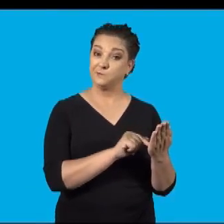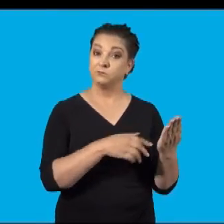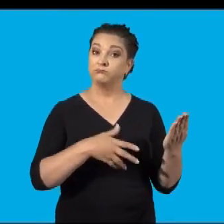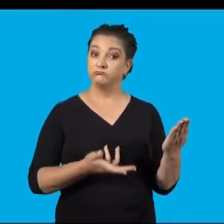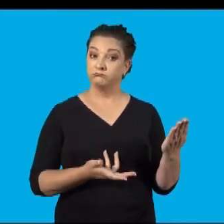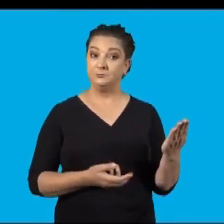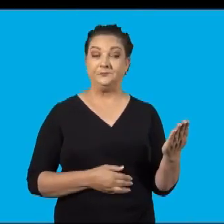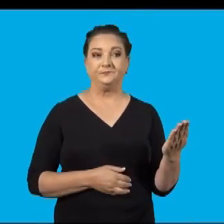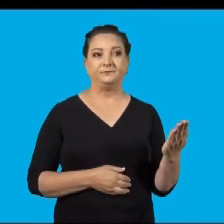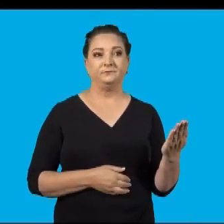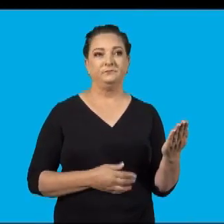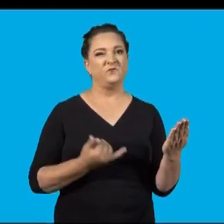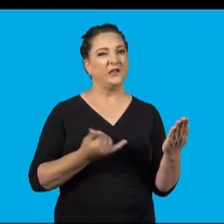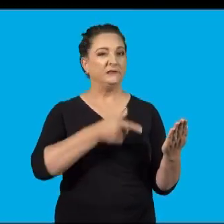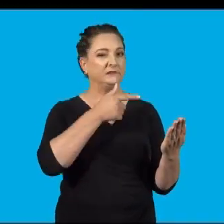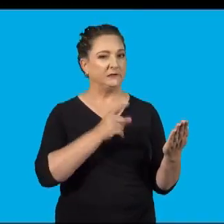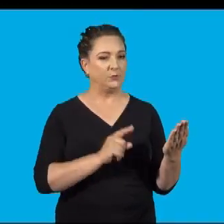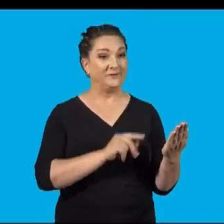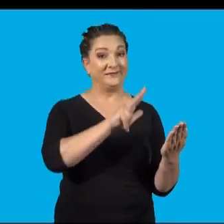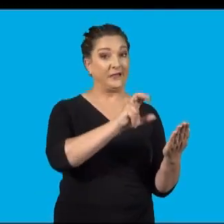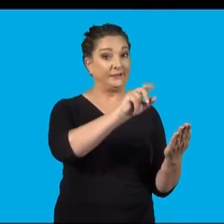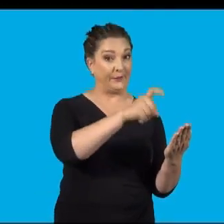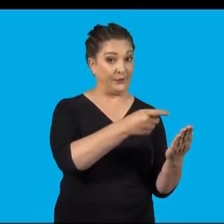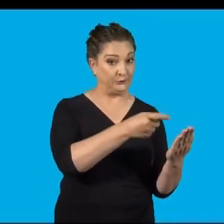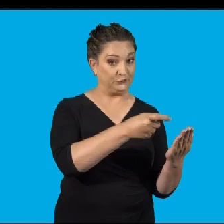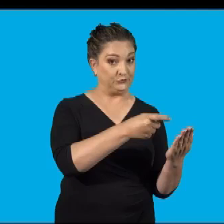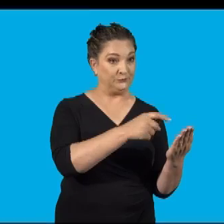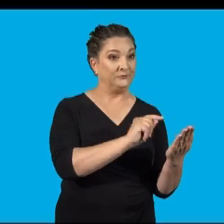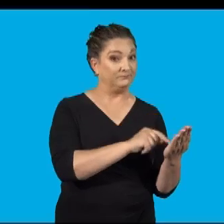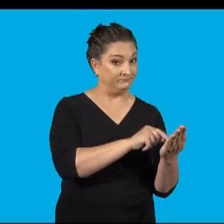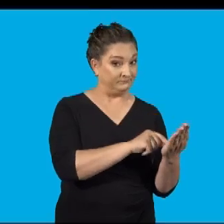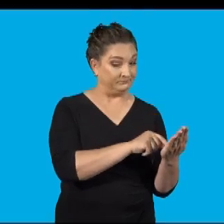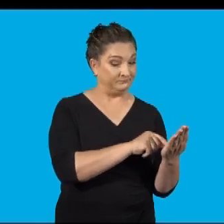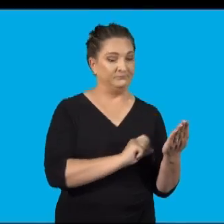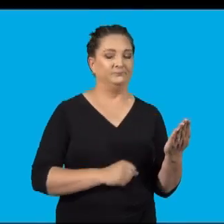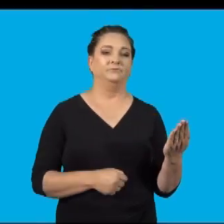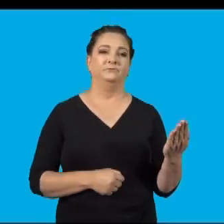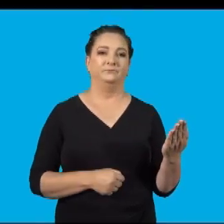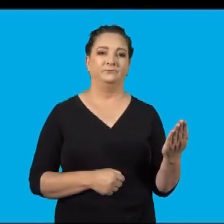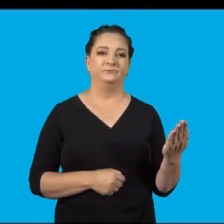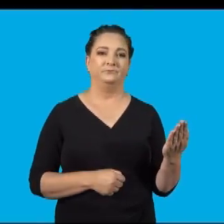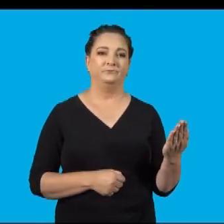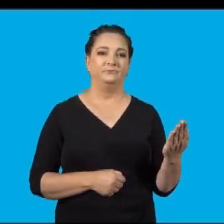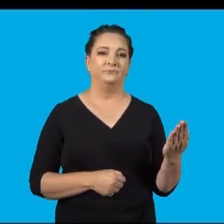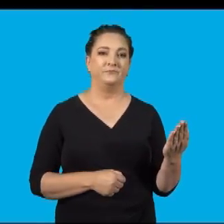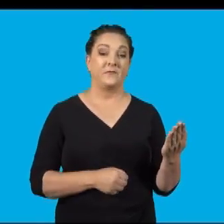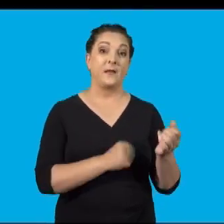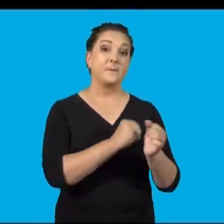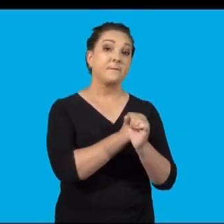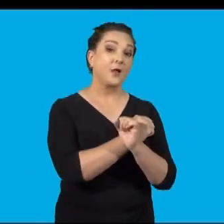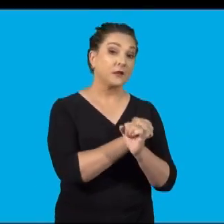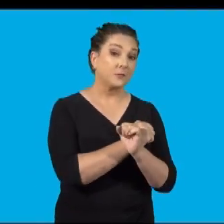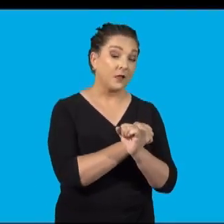on your calculator, you are now saying 80,000. Let me punch it in again. 80,000. Then I'll